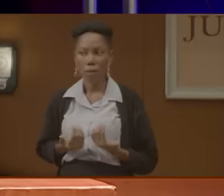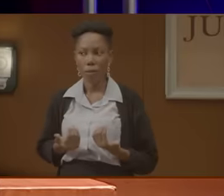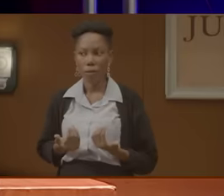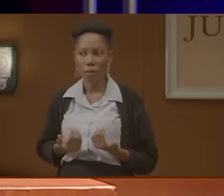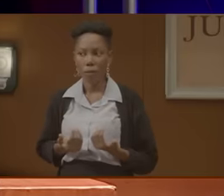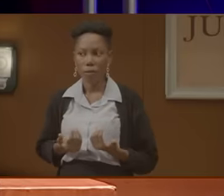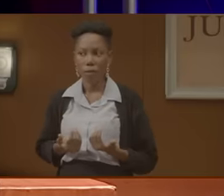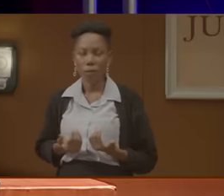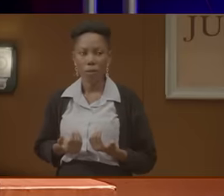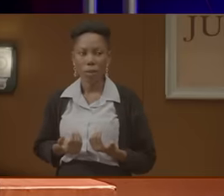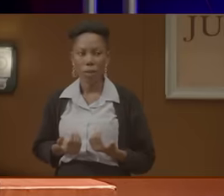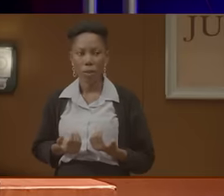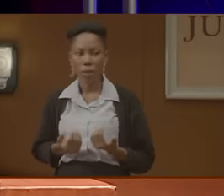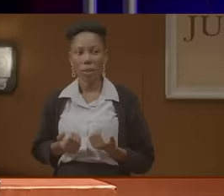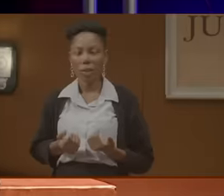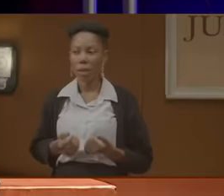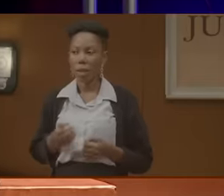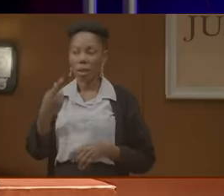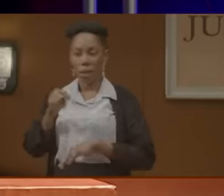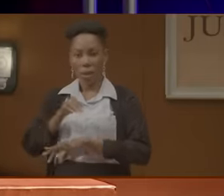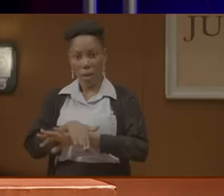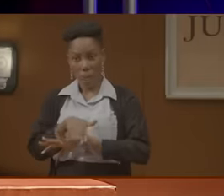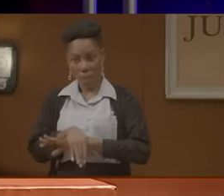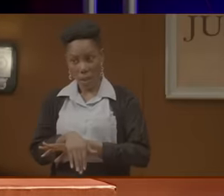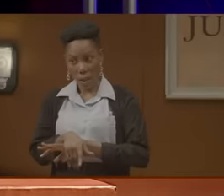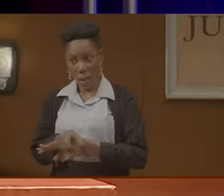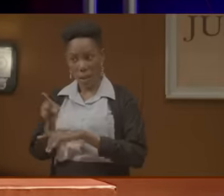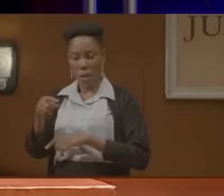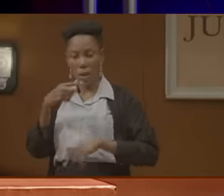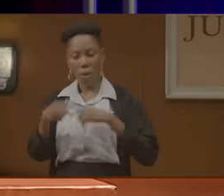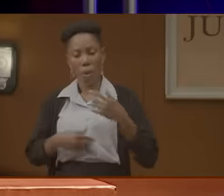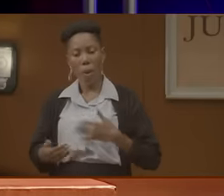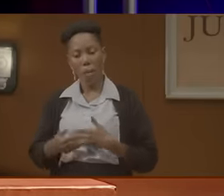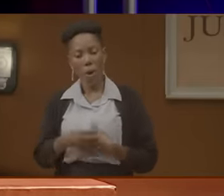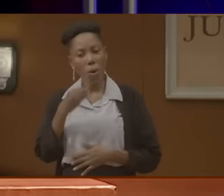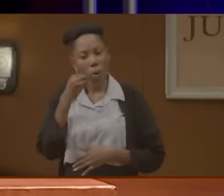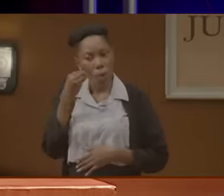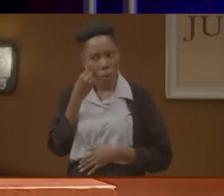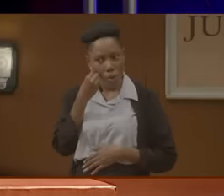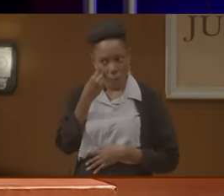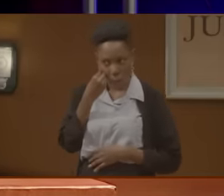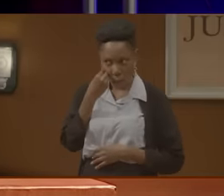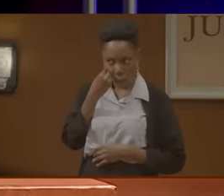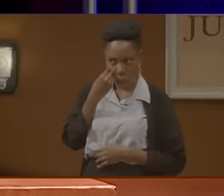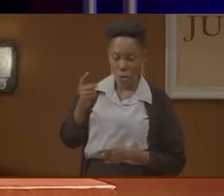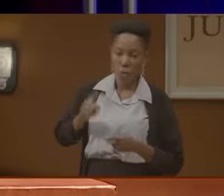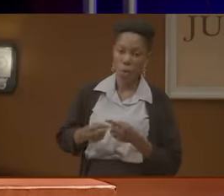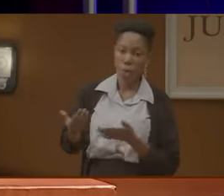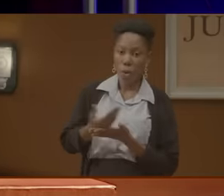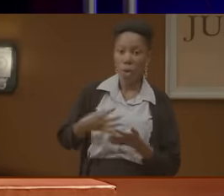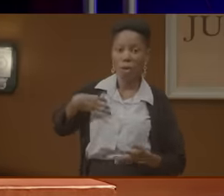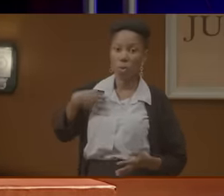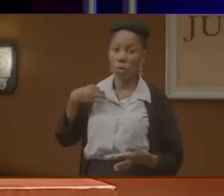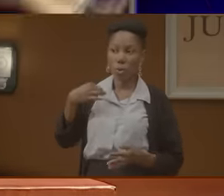to wear. I said, okay. In the evening of feast, I now go back to the house. May I go carry their